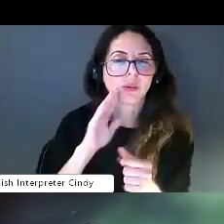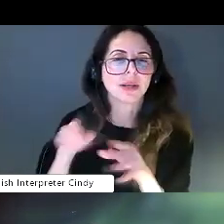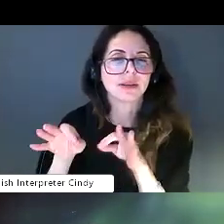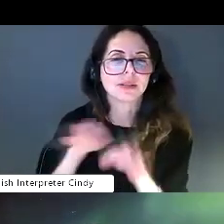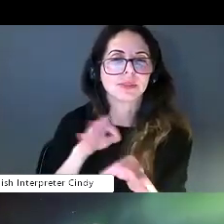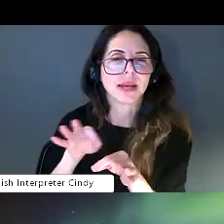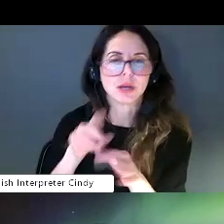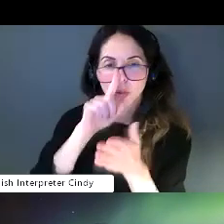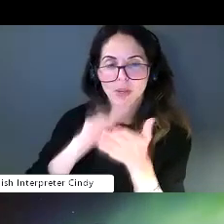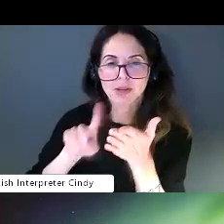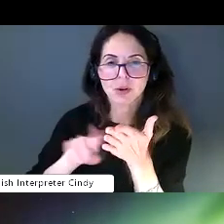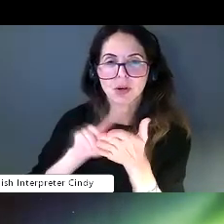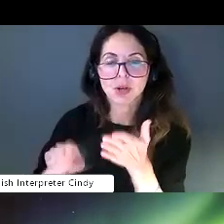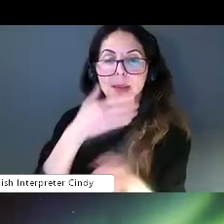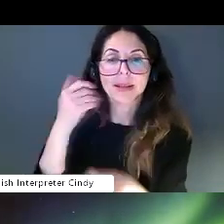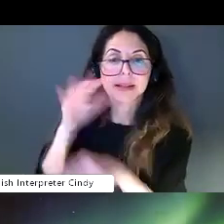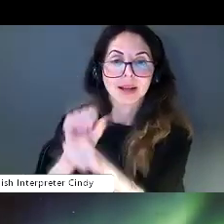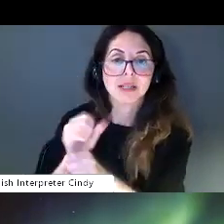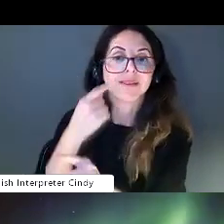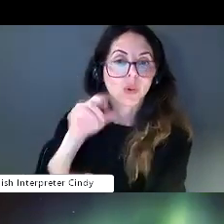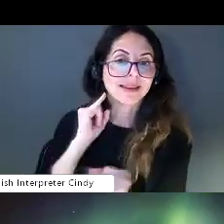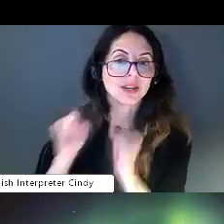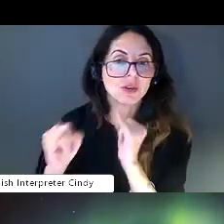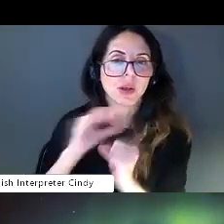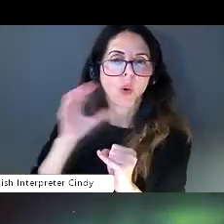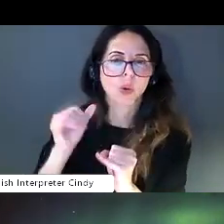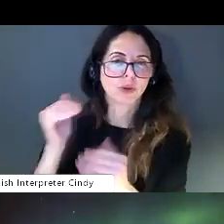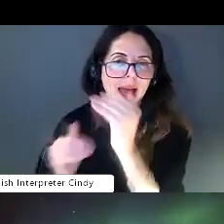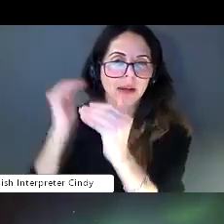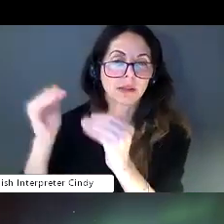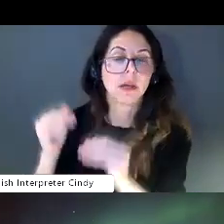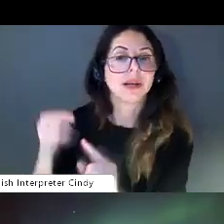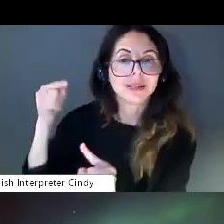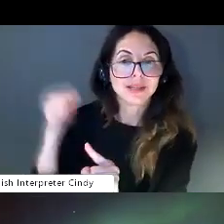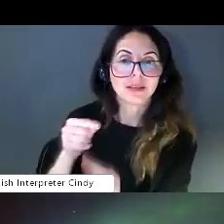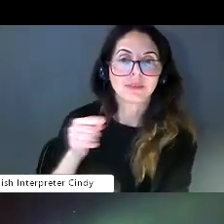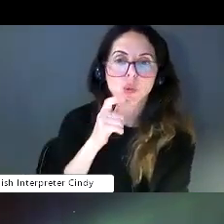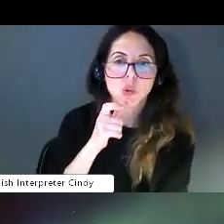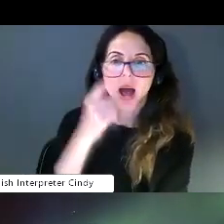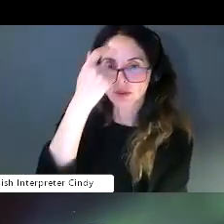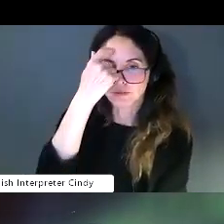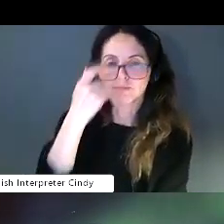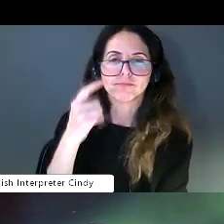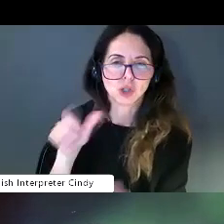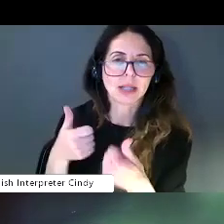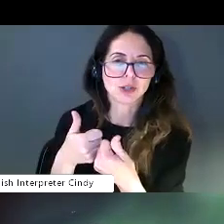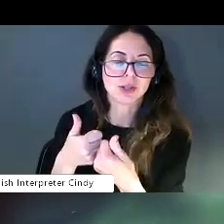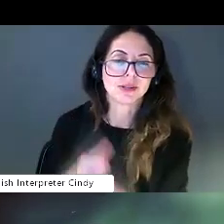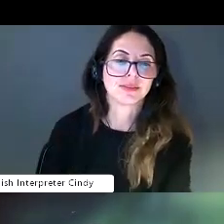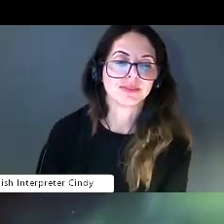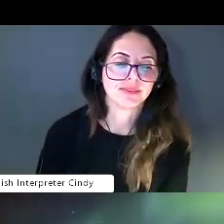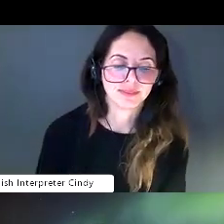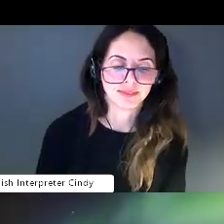research on best practices for interviewing older adults, particularly those who have cognitive related challenges.